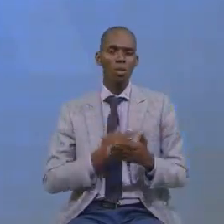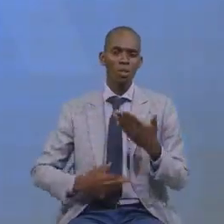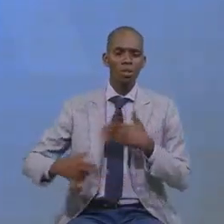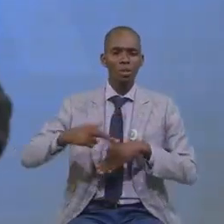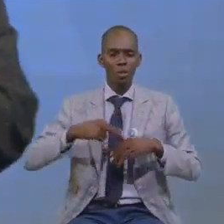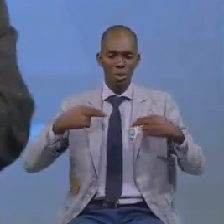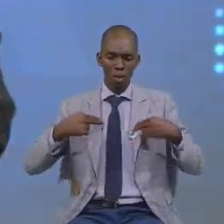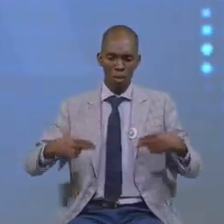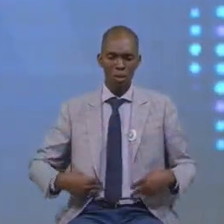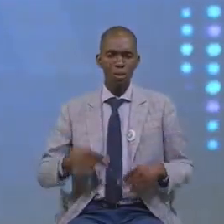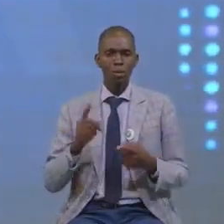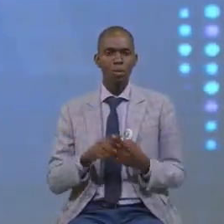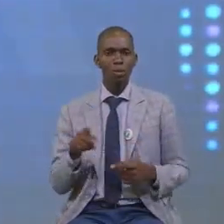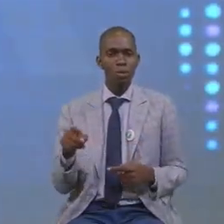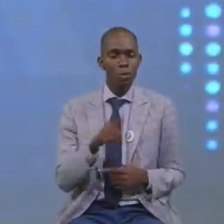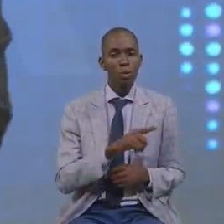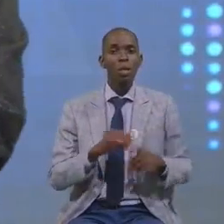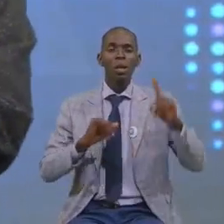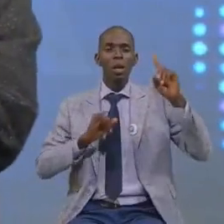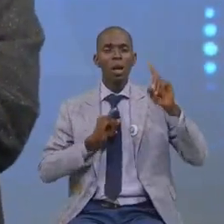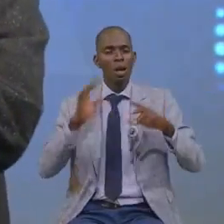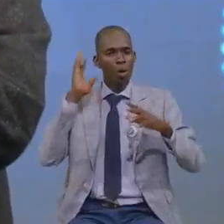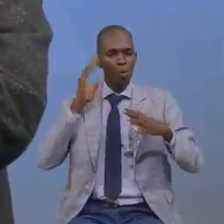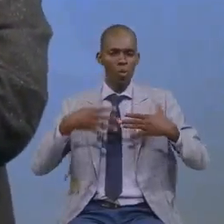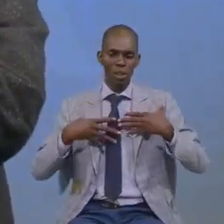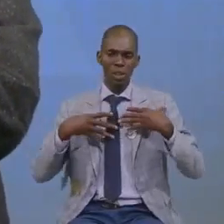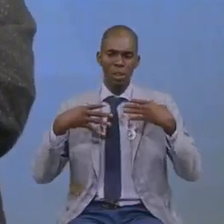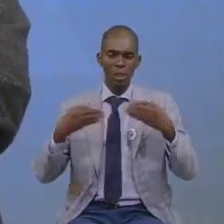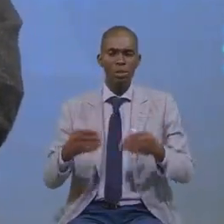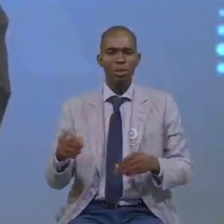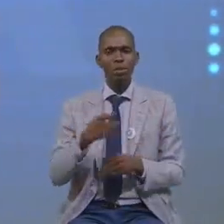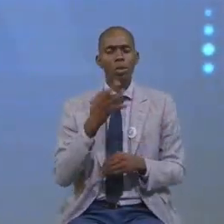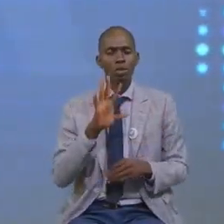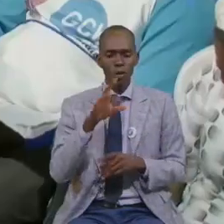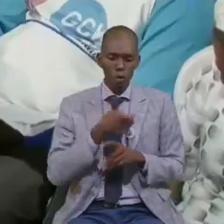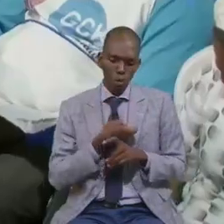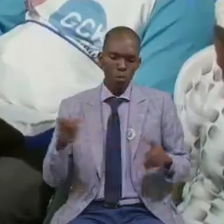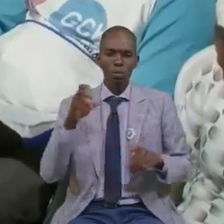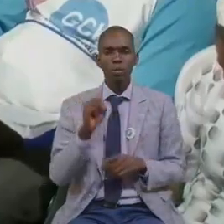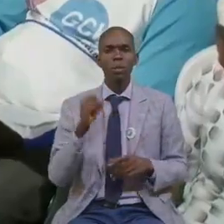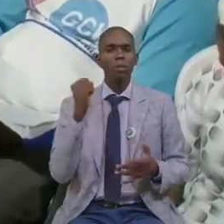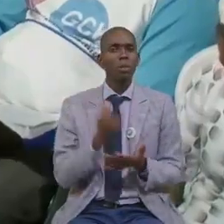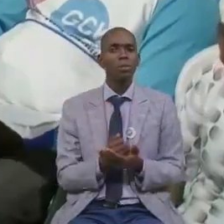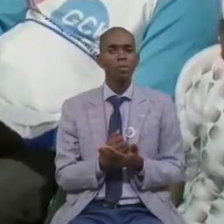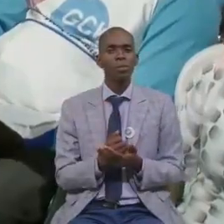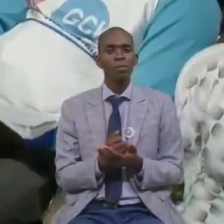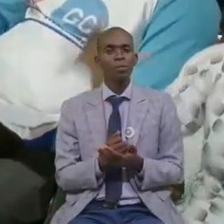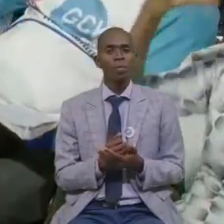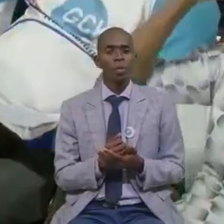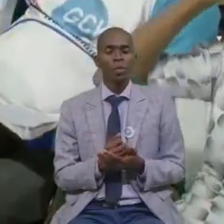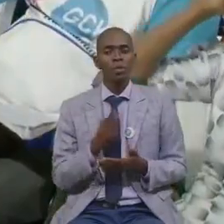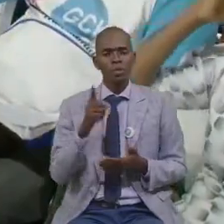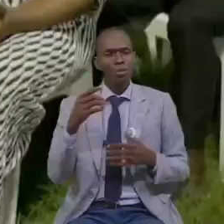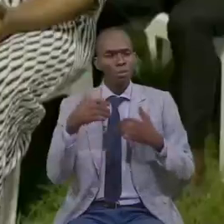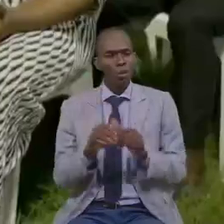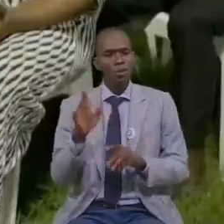unto thee. I will heal thee of thy wounds. You lost a great amen